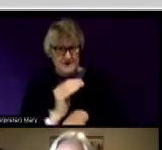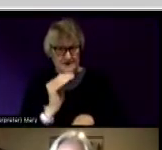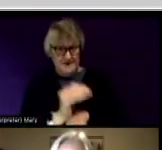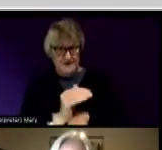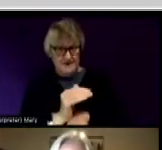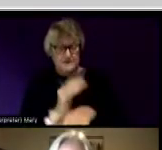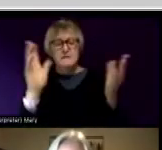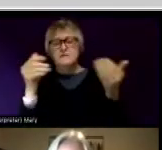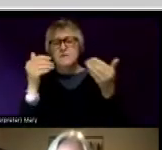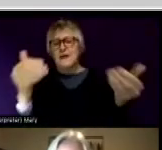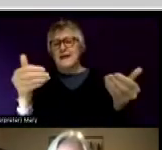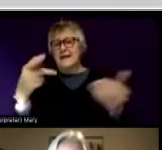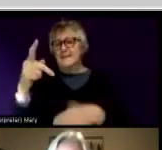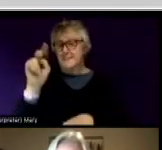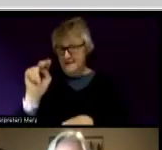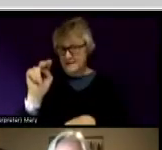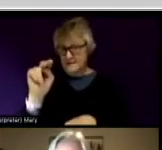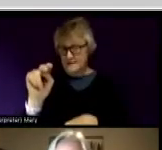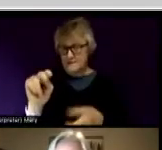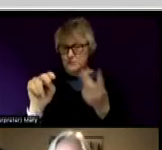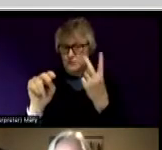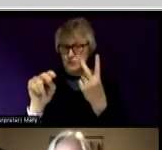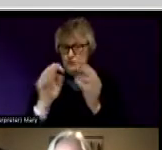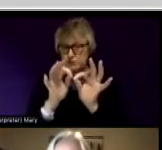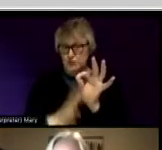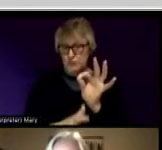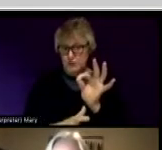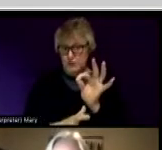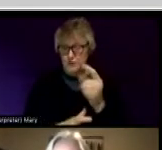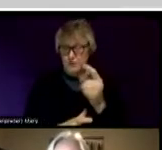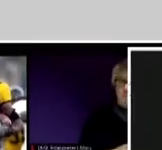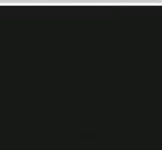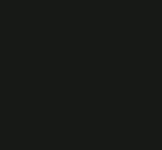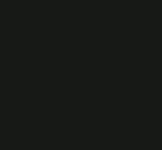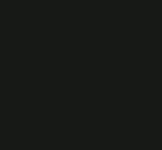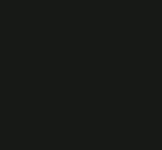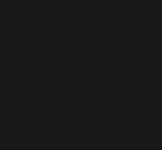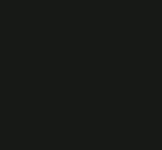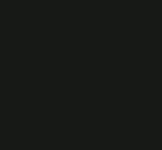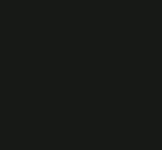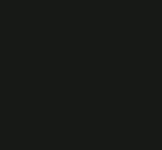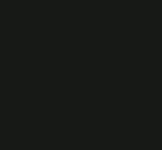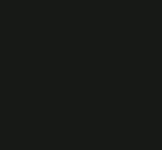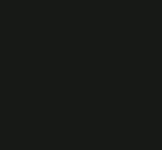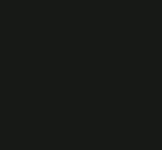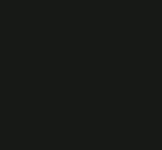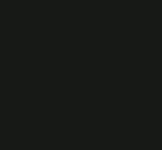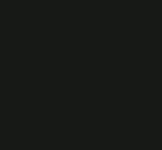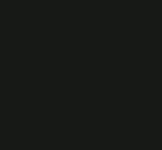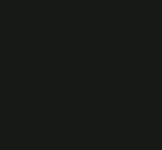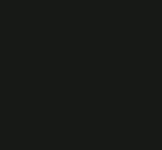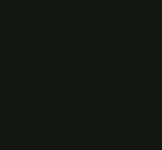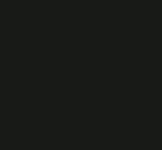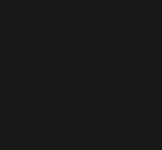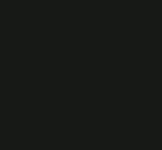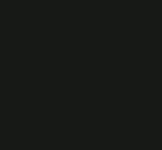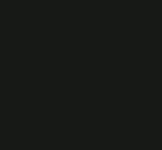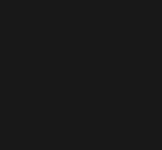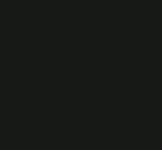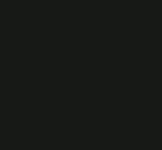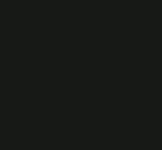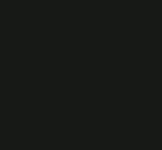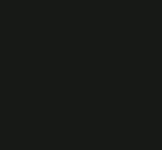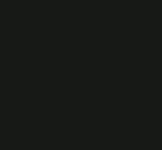the video, the ASL box, which is the two hands. And that's just in the right-hand corner. You can click on the ellipsis and you can click on